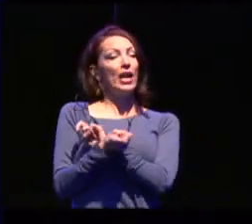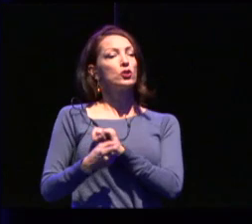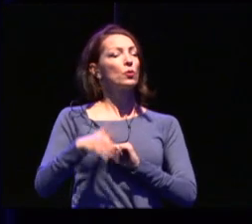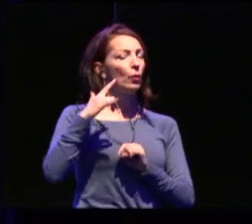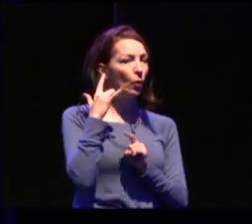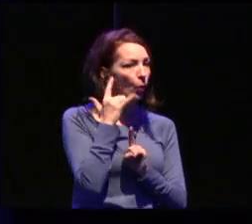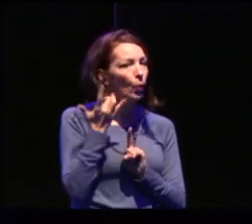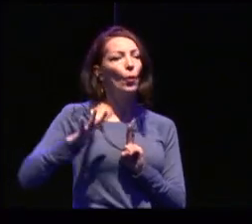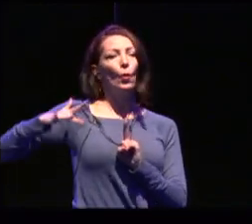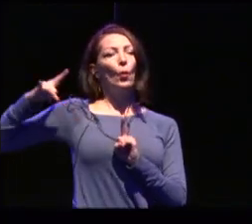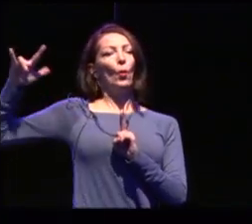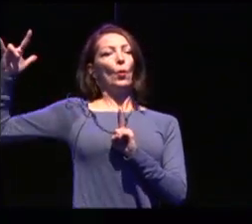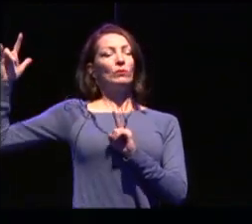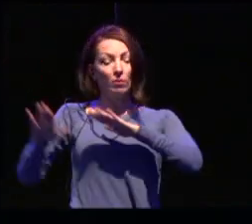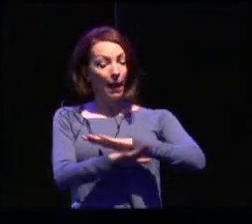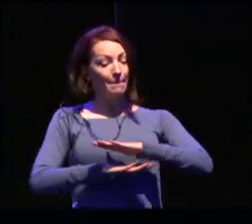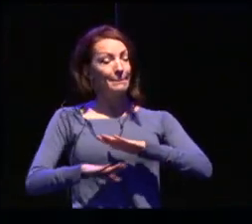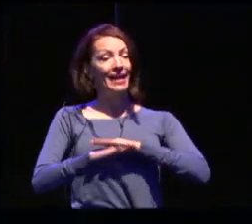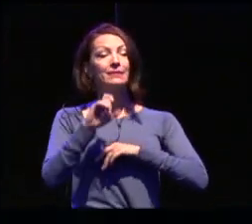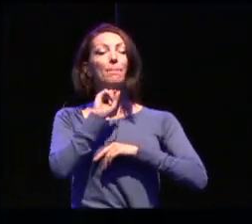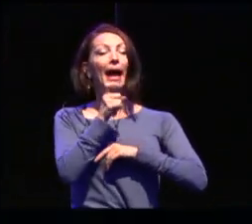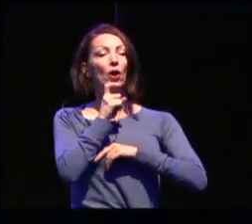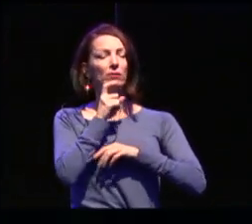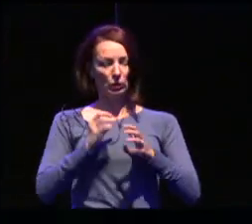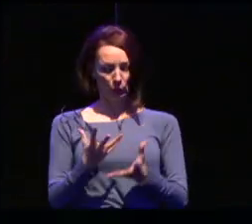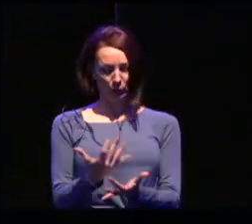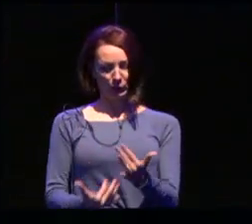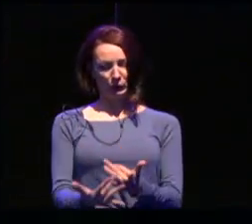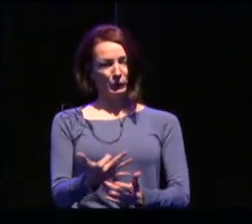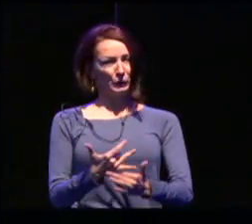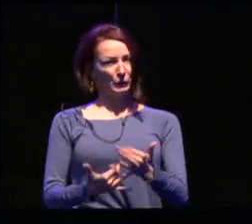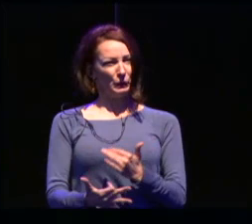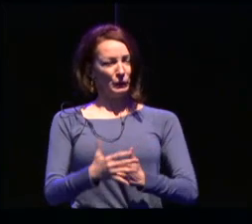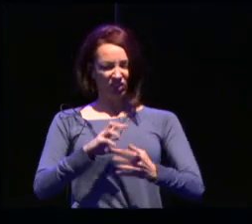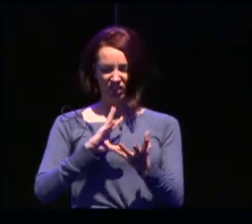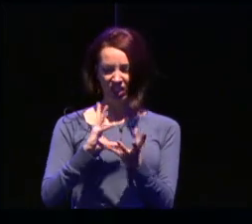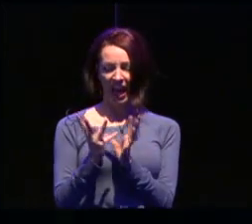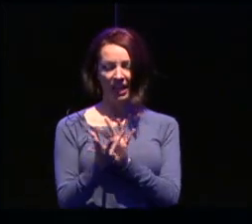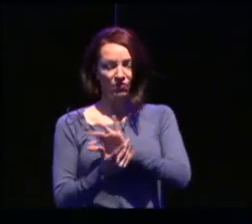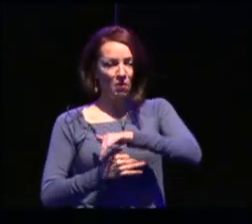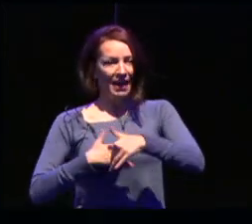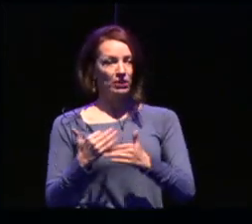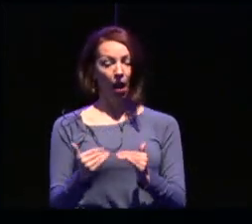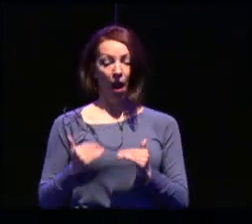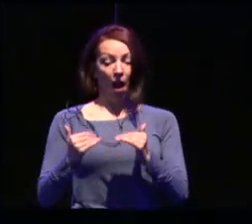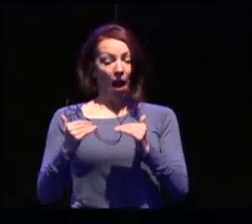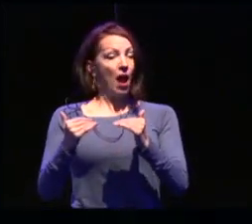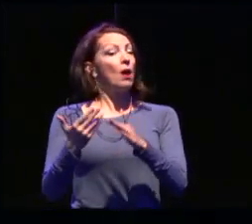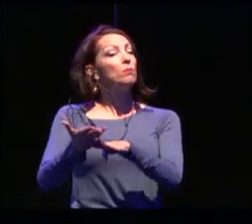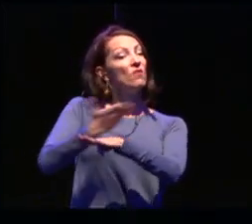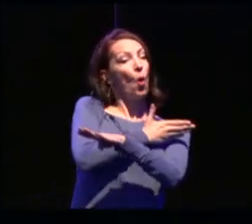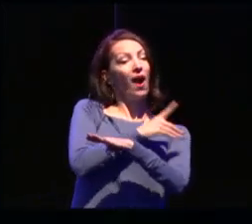metal and begin to send it through an alchemical process of transformation that allows what was